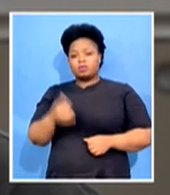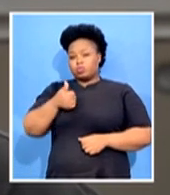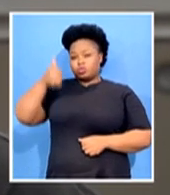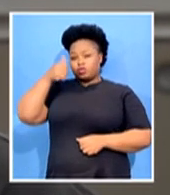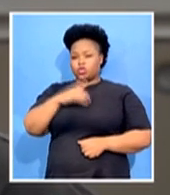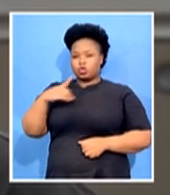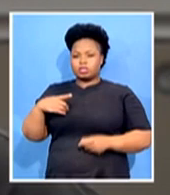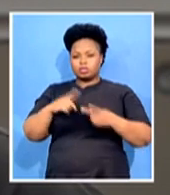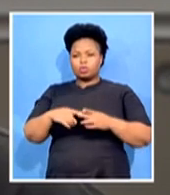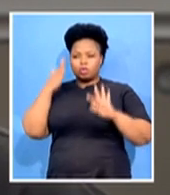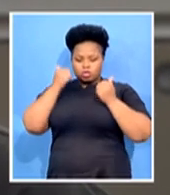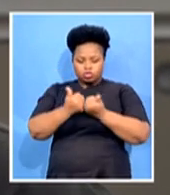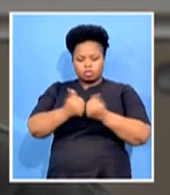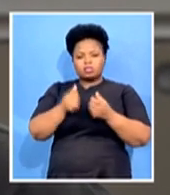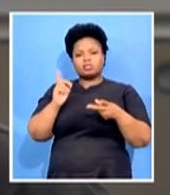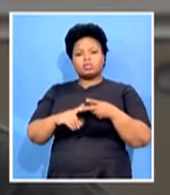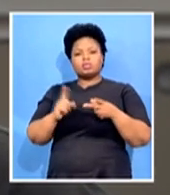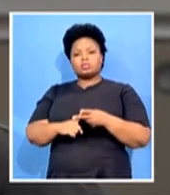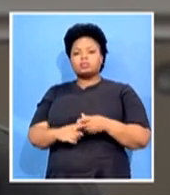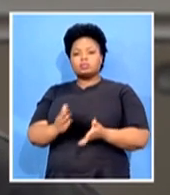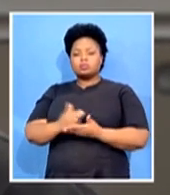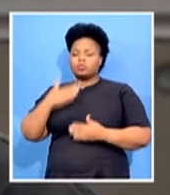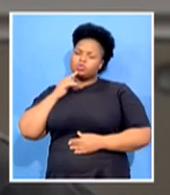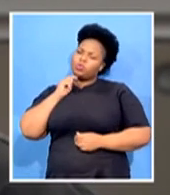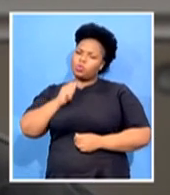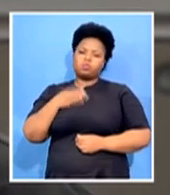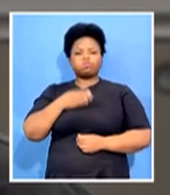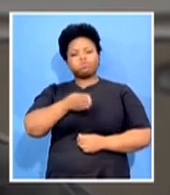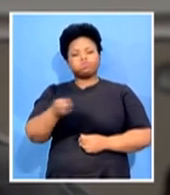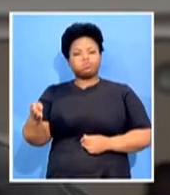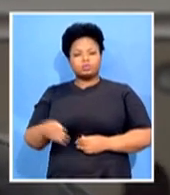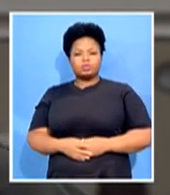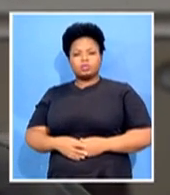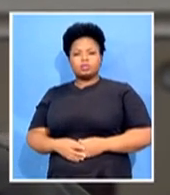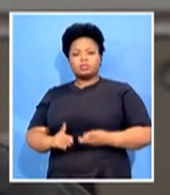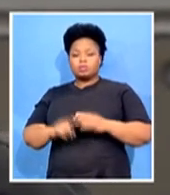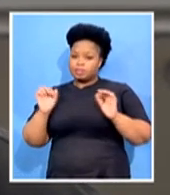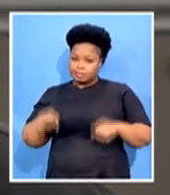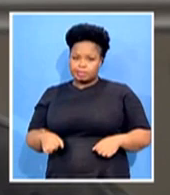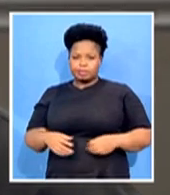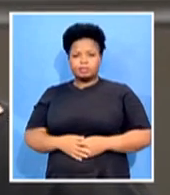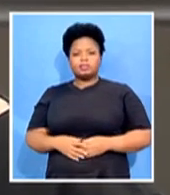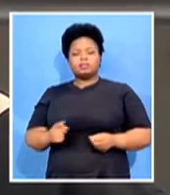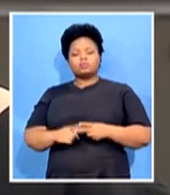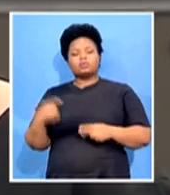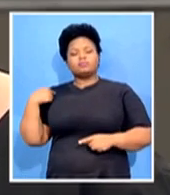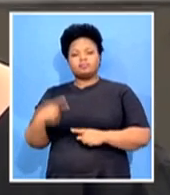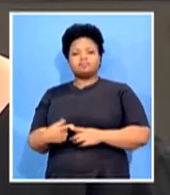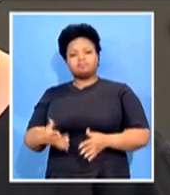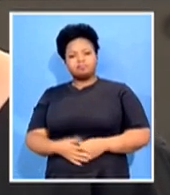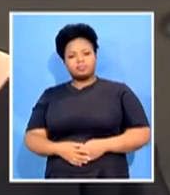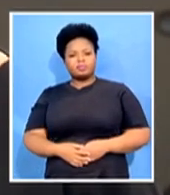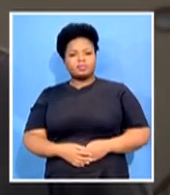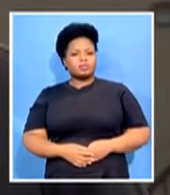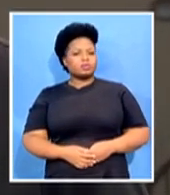really were truly on the front line. So it's been a wild ride. Dr. Zamperini, I'm going to ask to do something in just a moment.